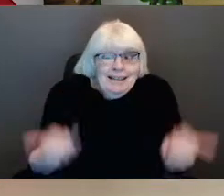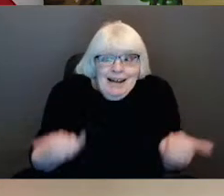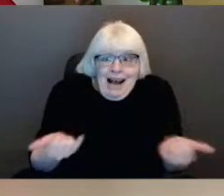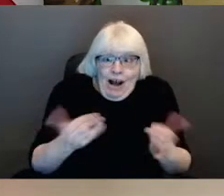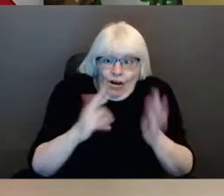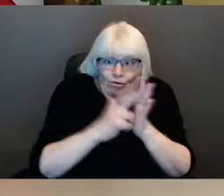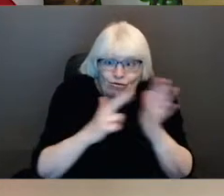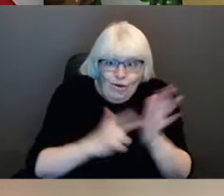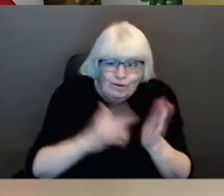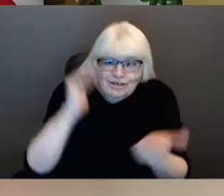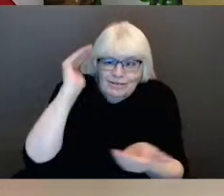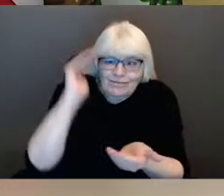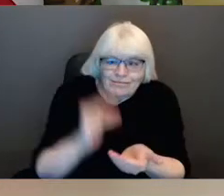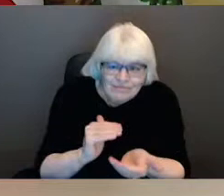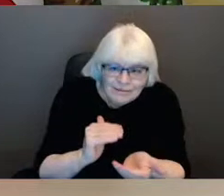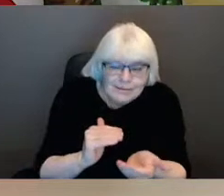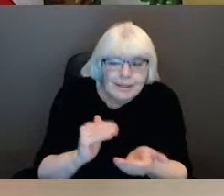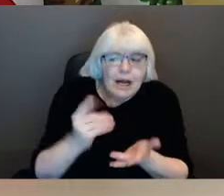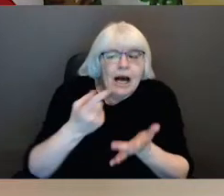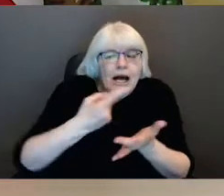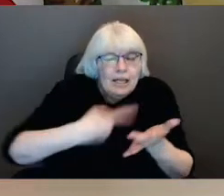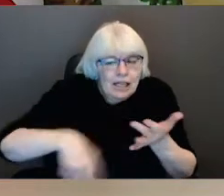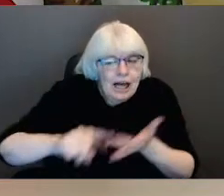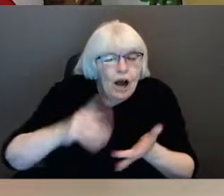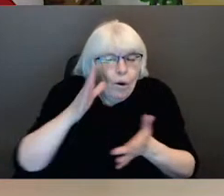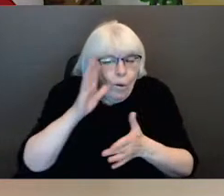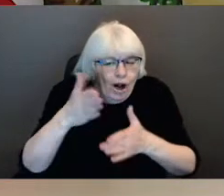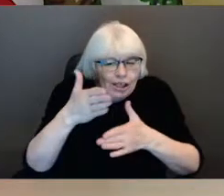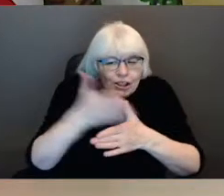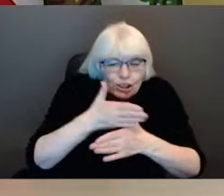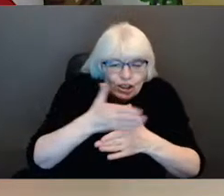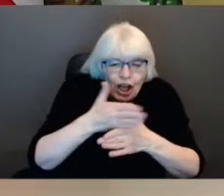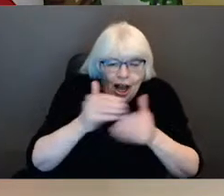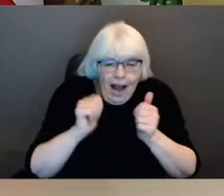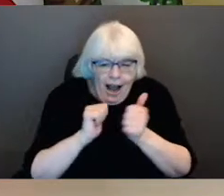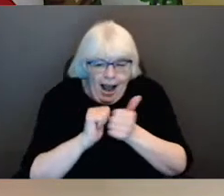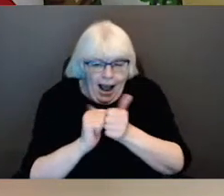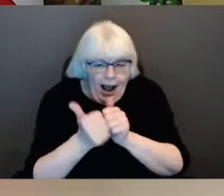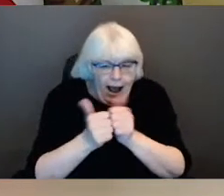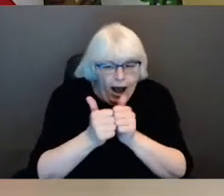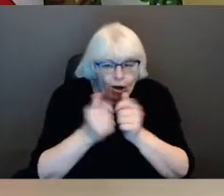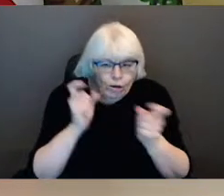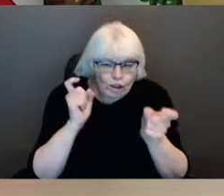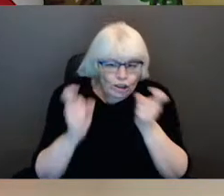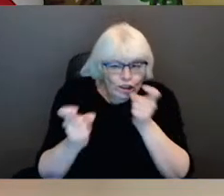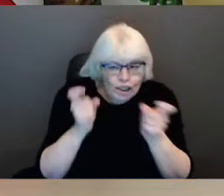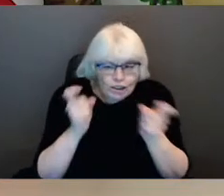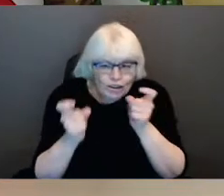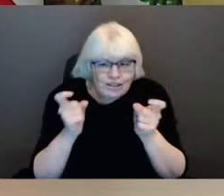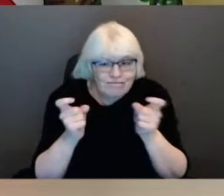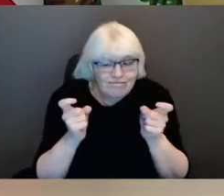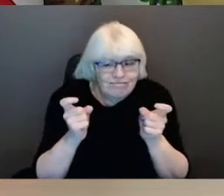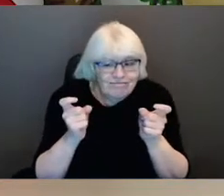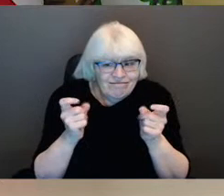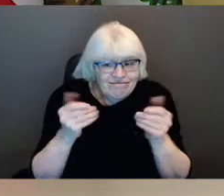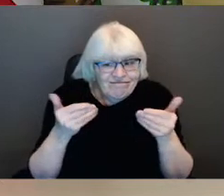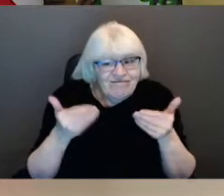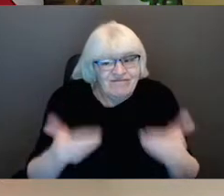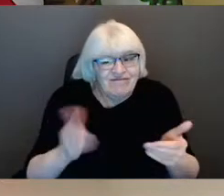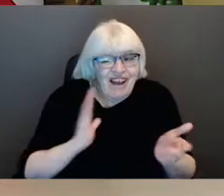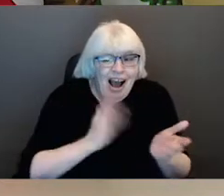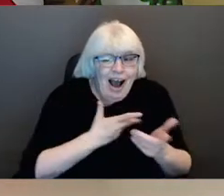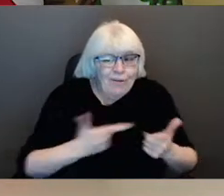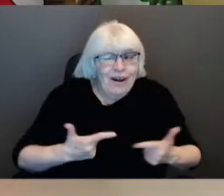we plan to walk out of this wave and gradually resume living life more normally. And mentioned